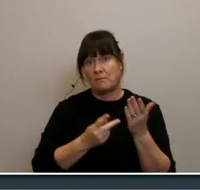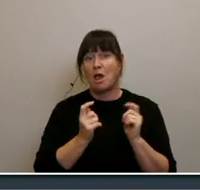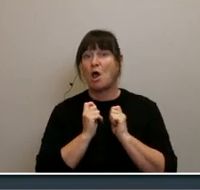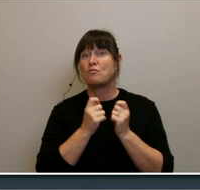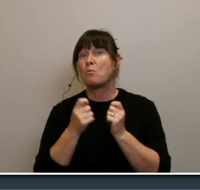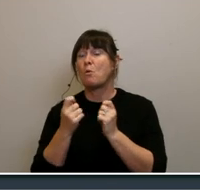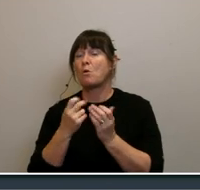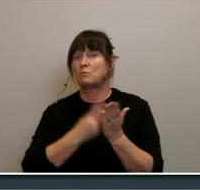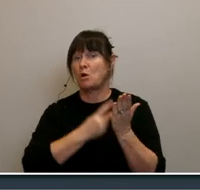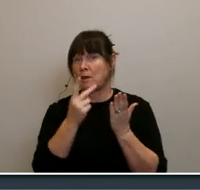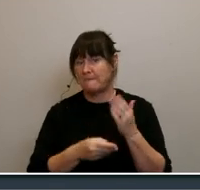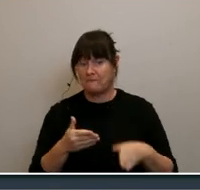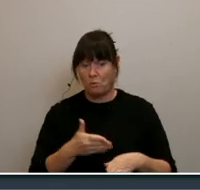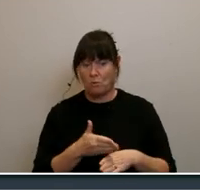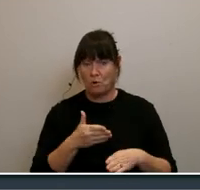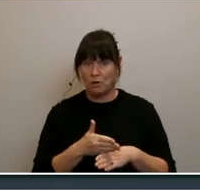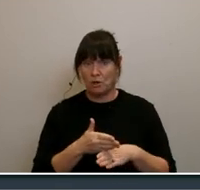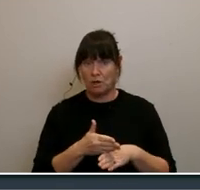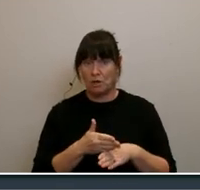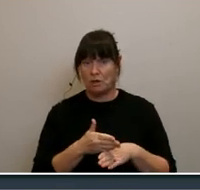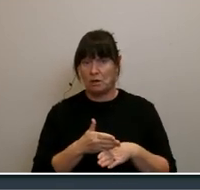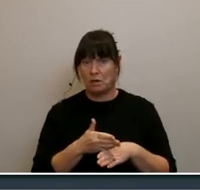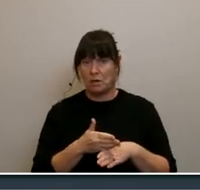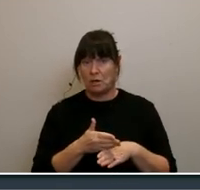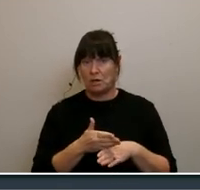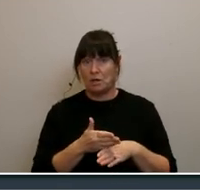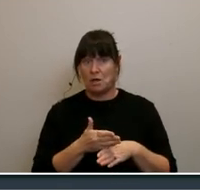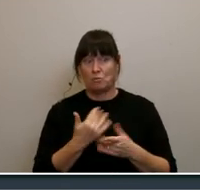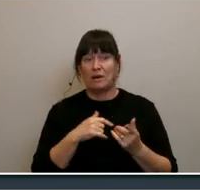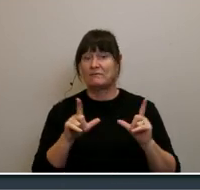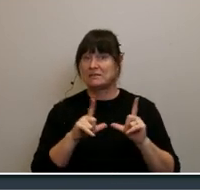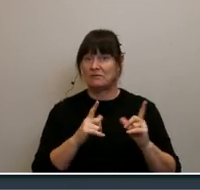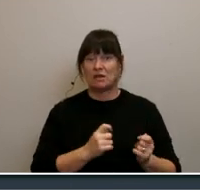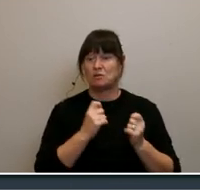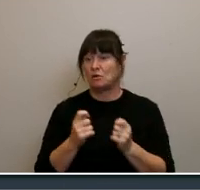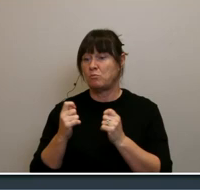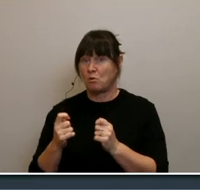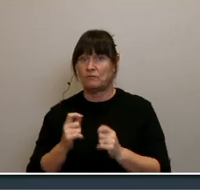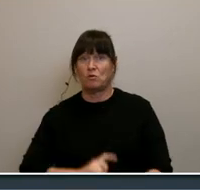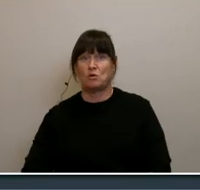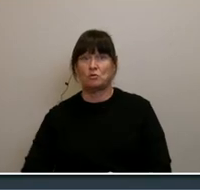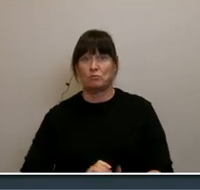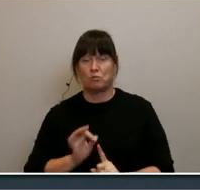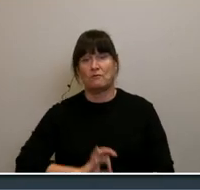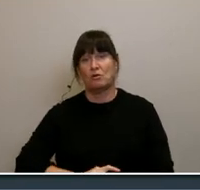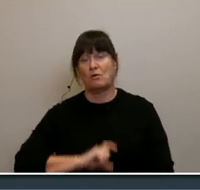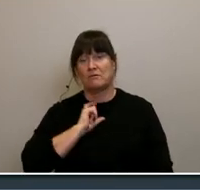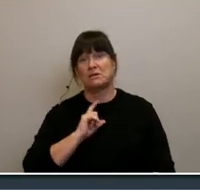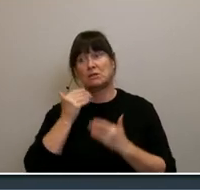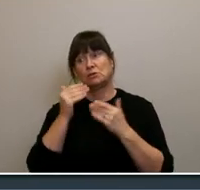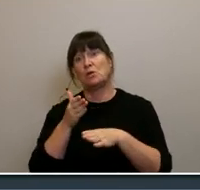reward program for work done, certificates as rewards to boost self-esteem and to show future